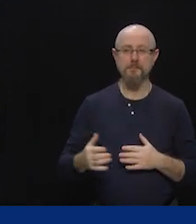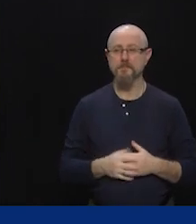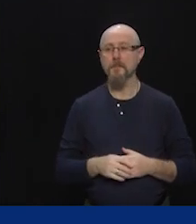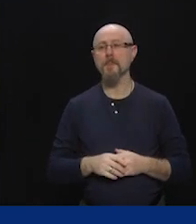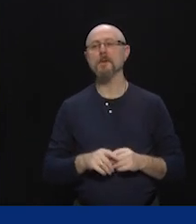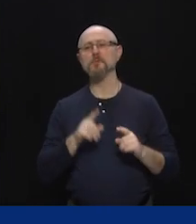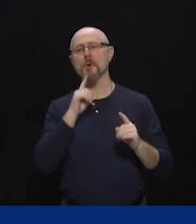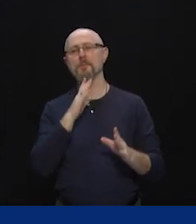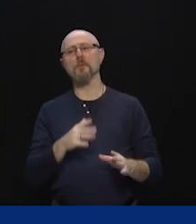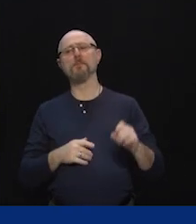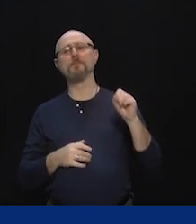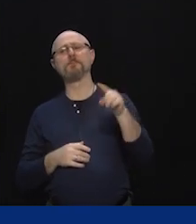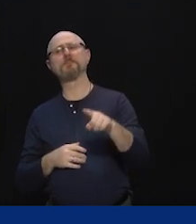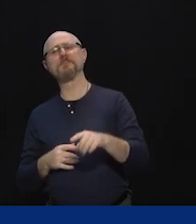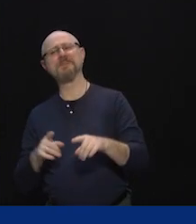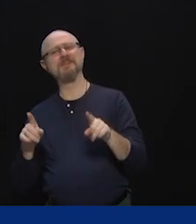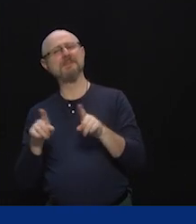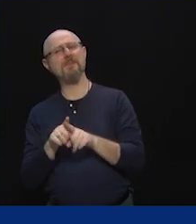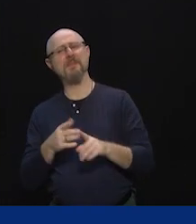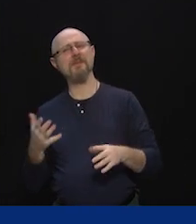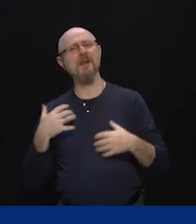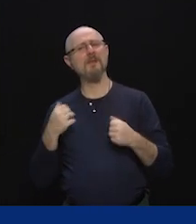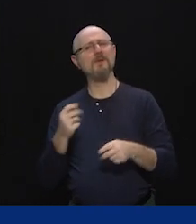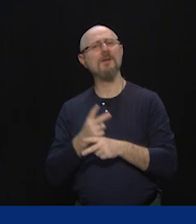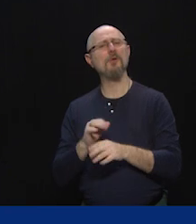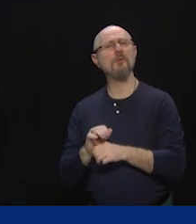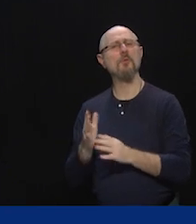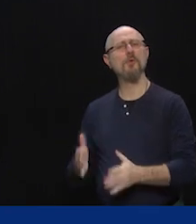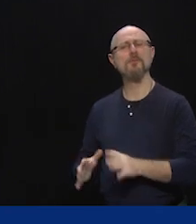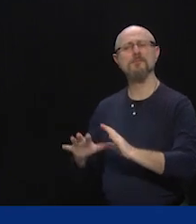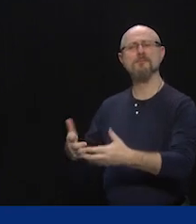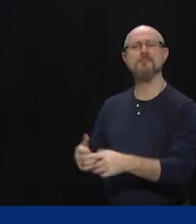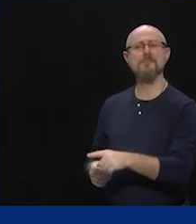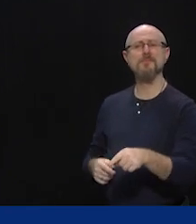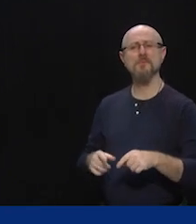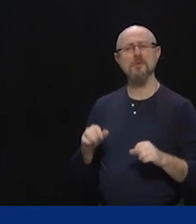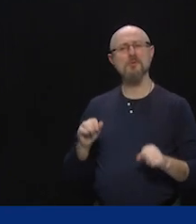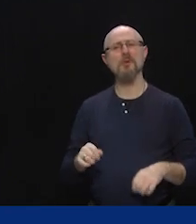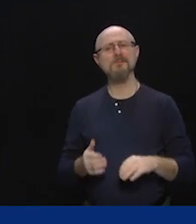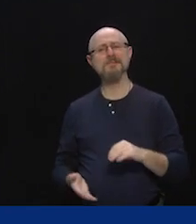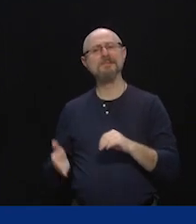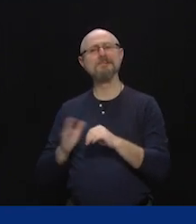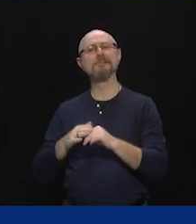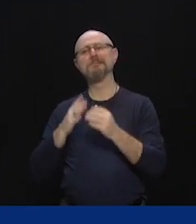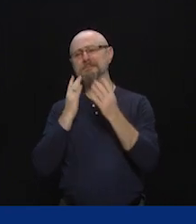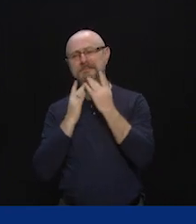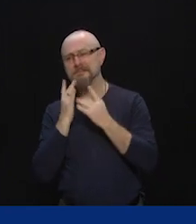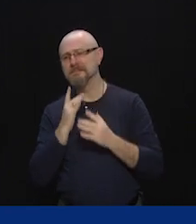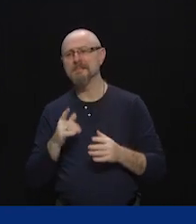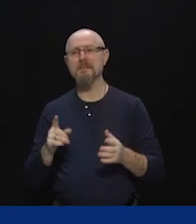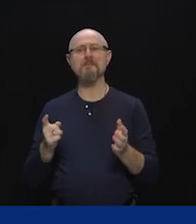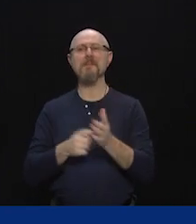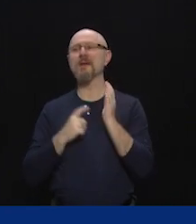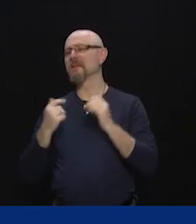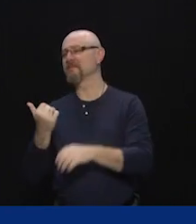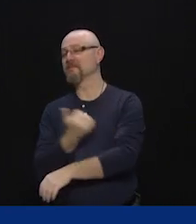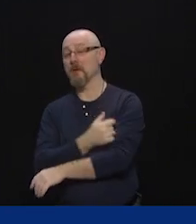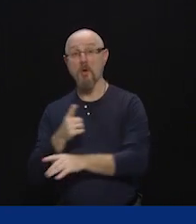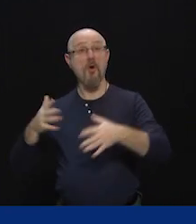argument for healthcare workers, though, that you could potentially exacerbate a shortage by a vaccine mandate, and that is one that you